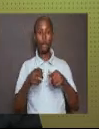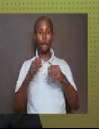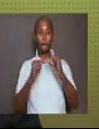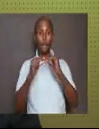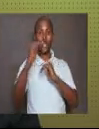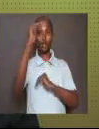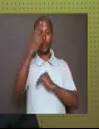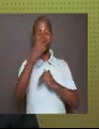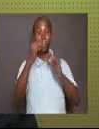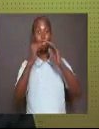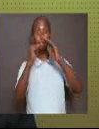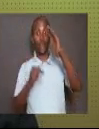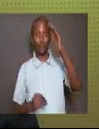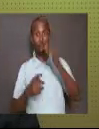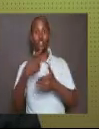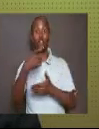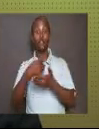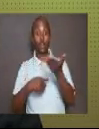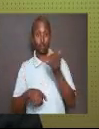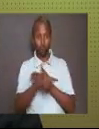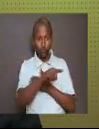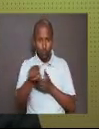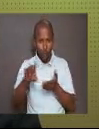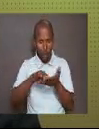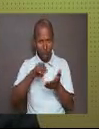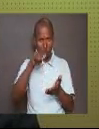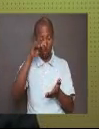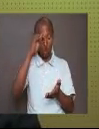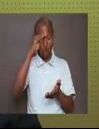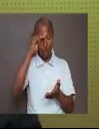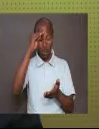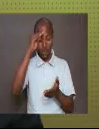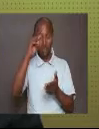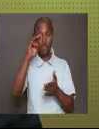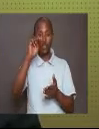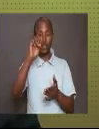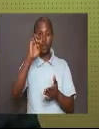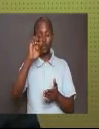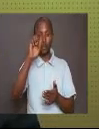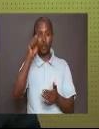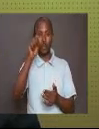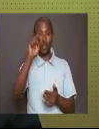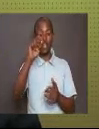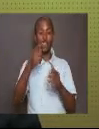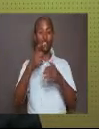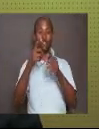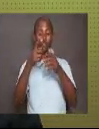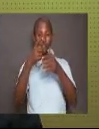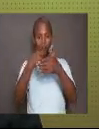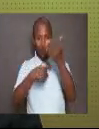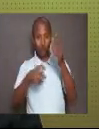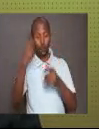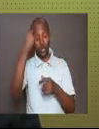minimum values. We will learn about the mean value theorem and